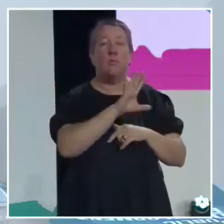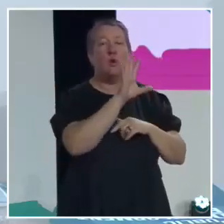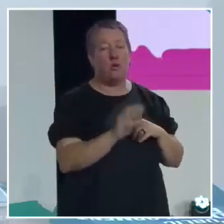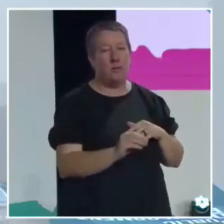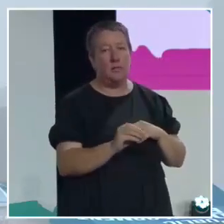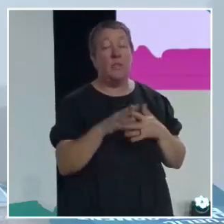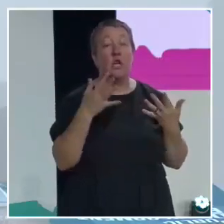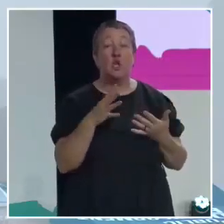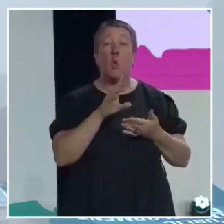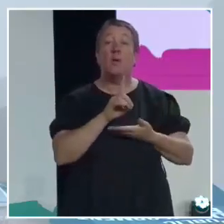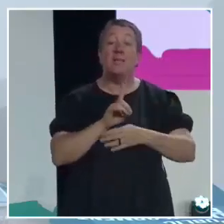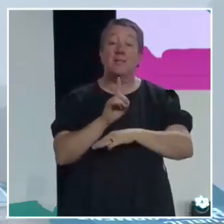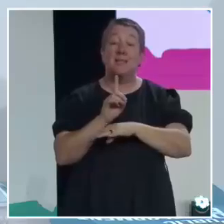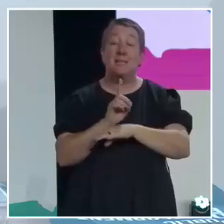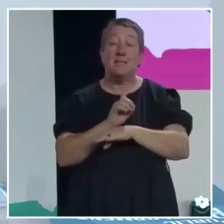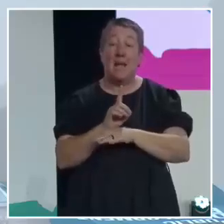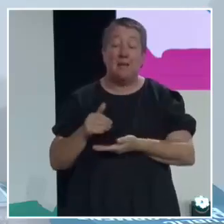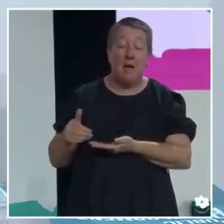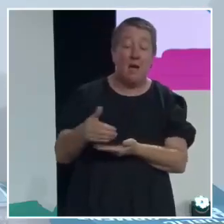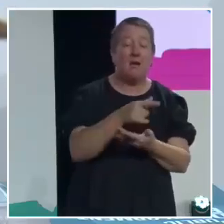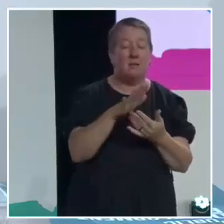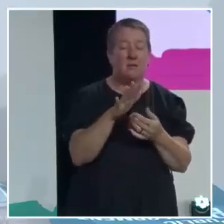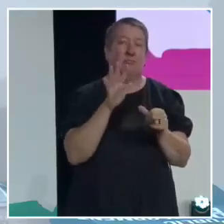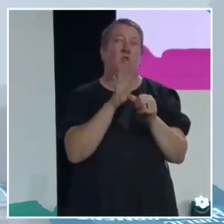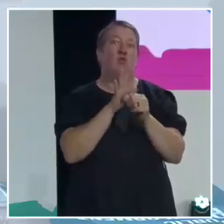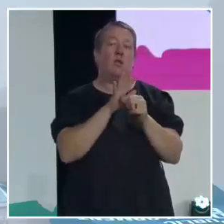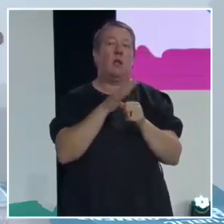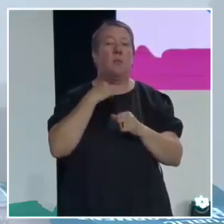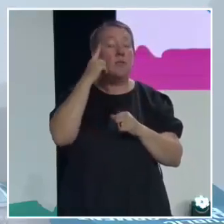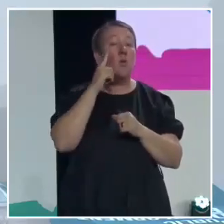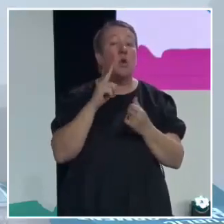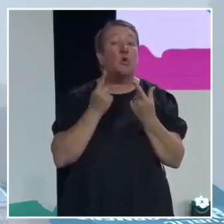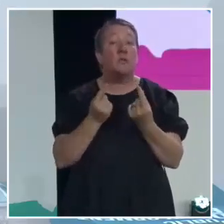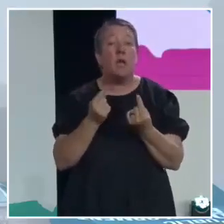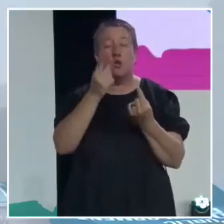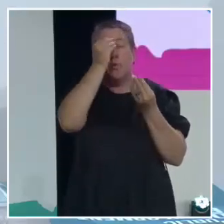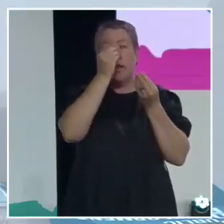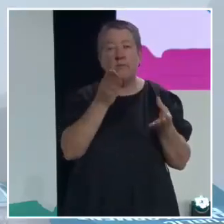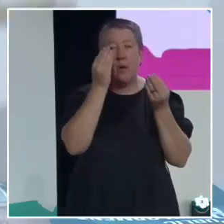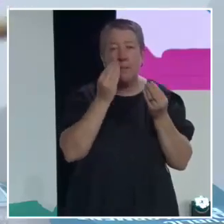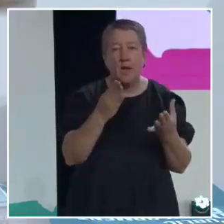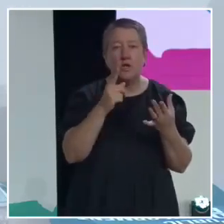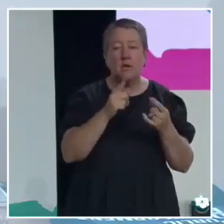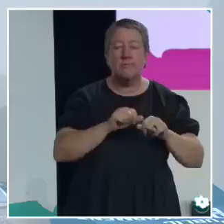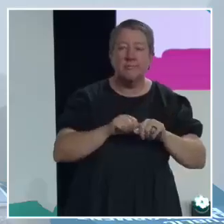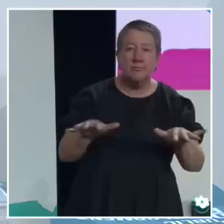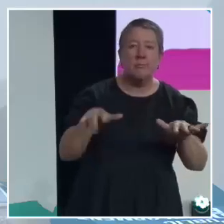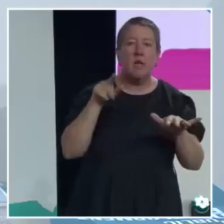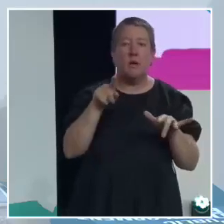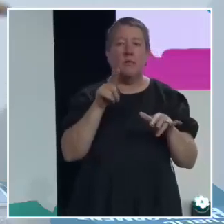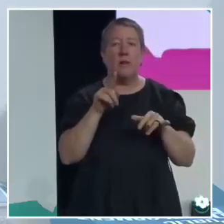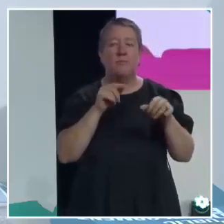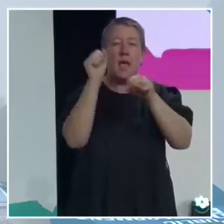So data is critical, and I think what you've done in putting out the information about the infrastructure and